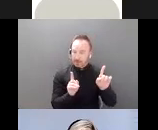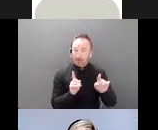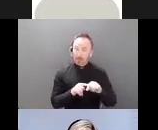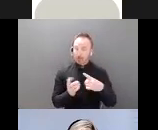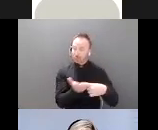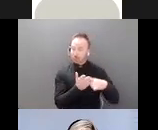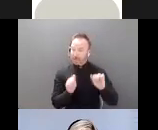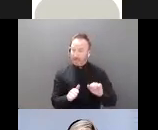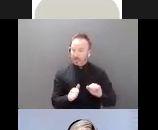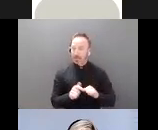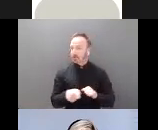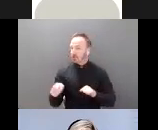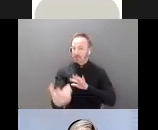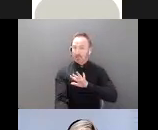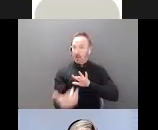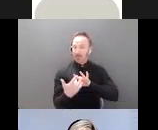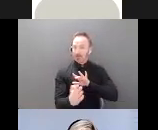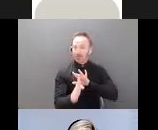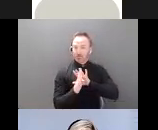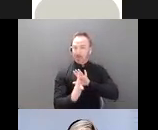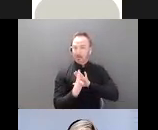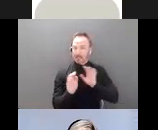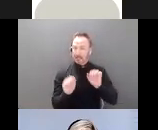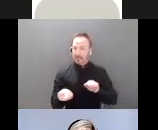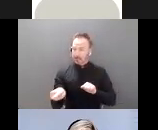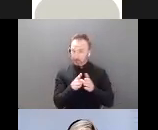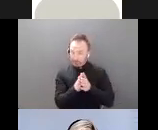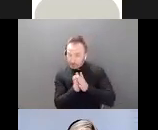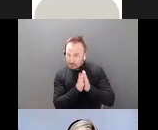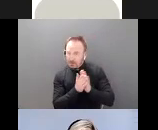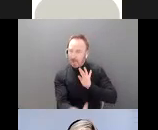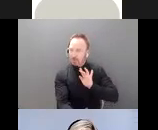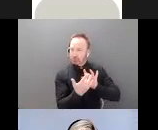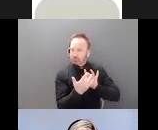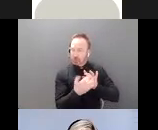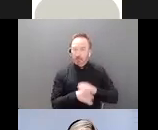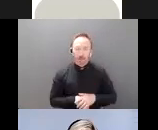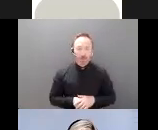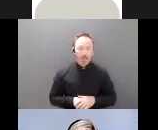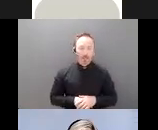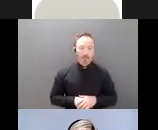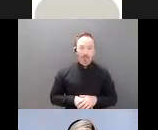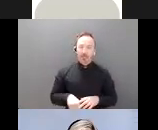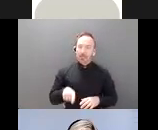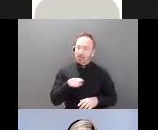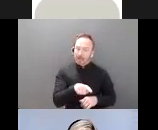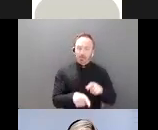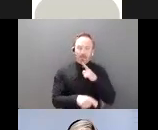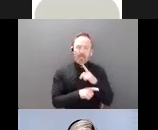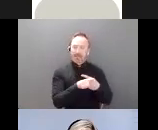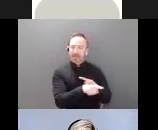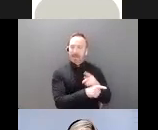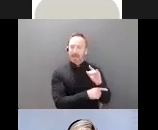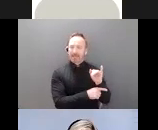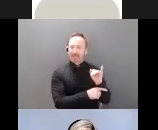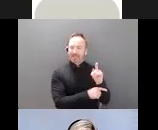to contact me if you're interested at all. And so we've relied heavily, as you can see, on insight mediation